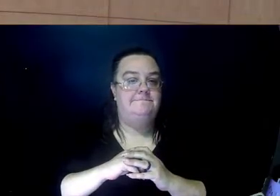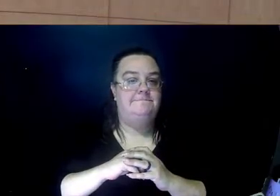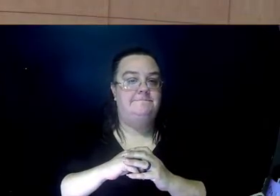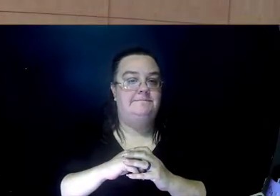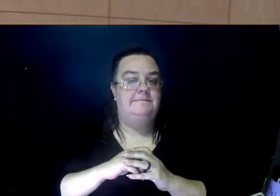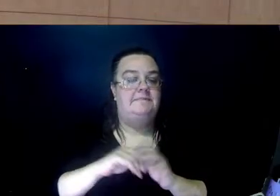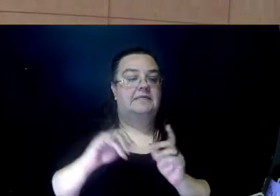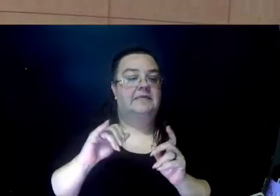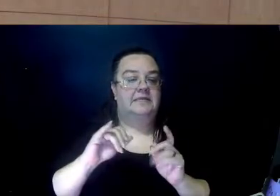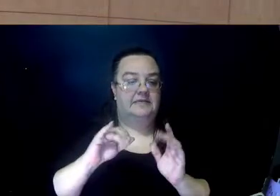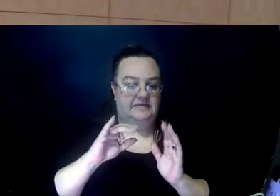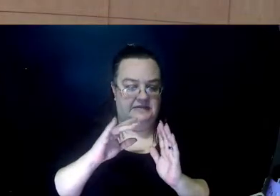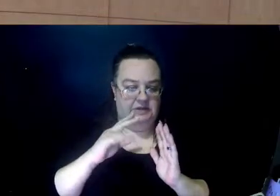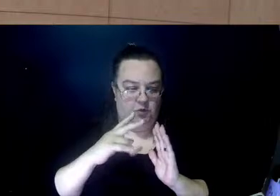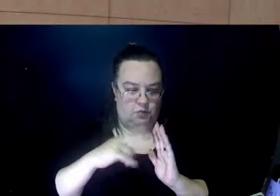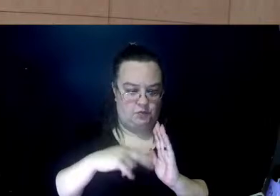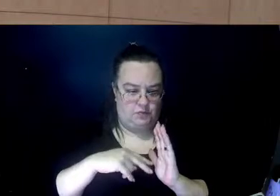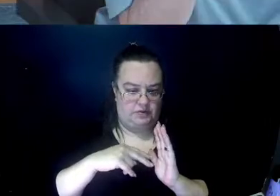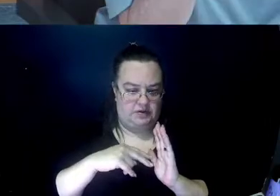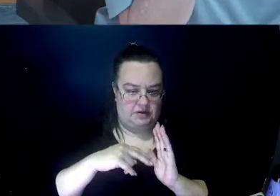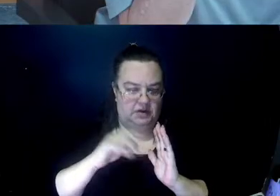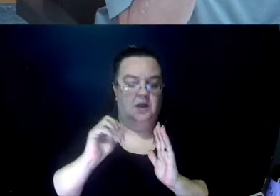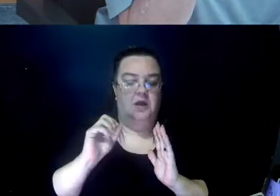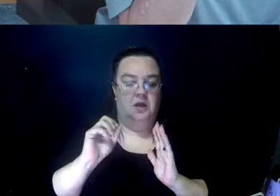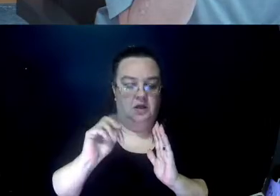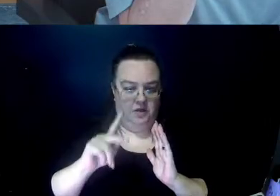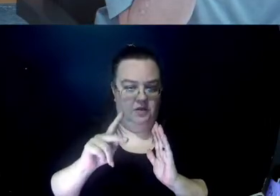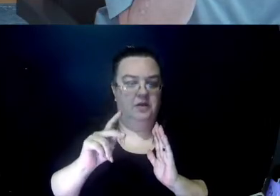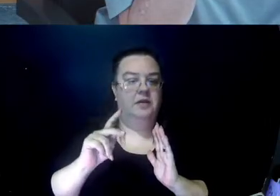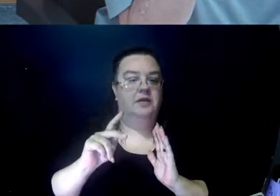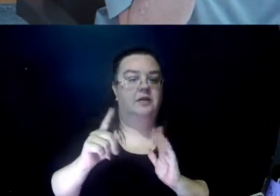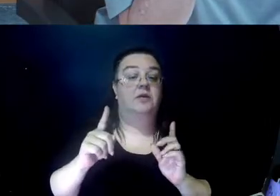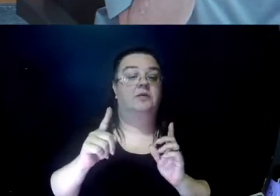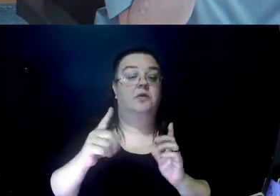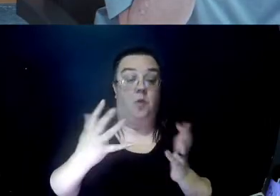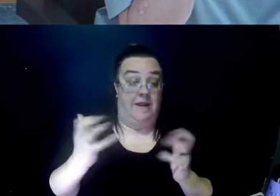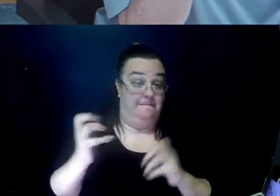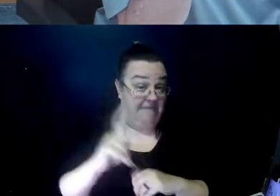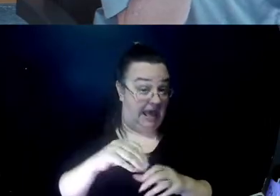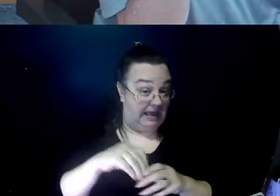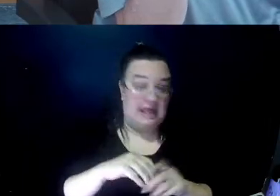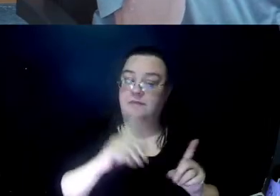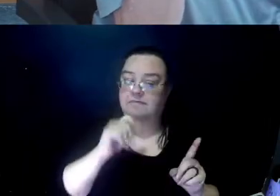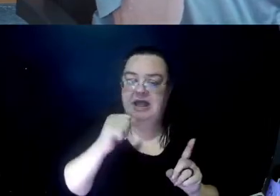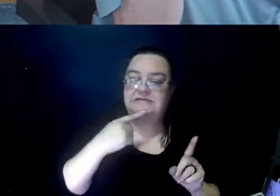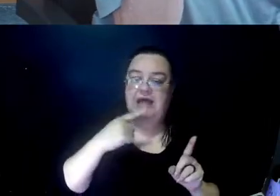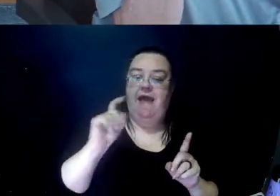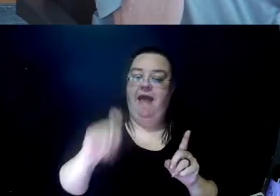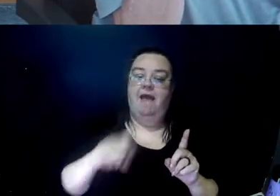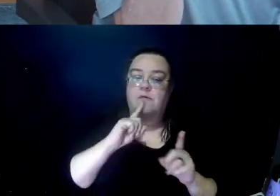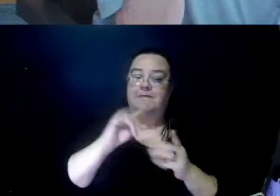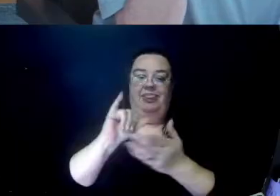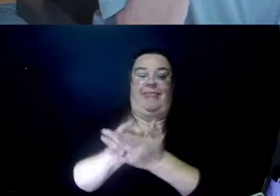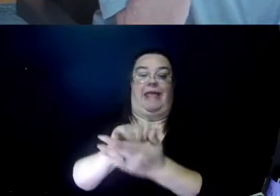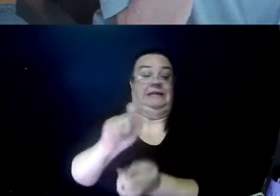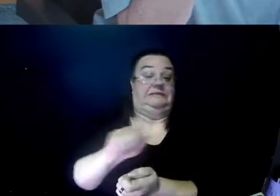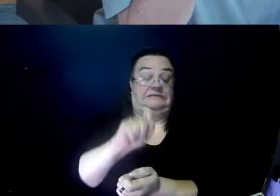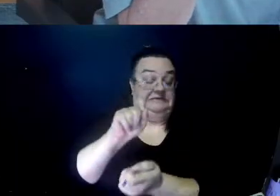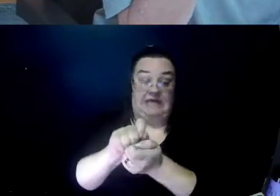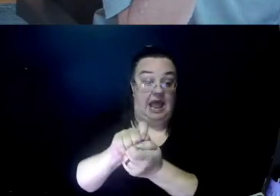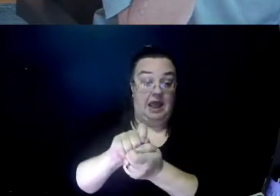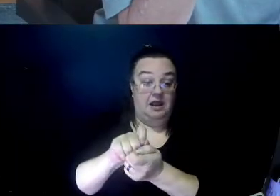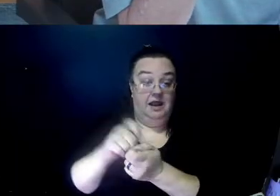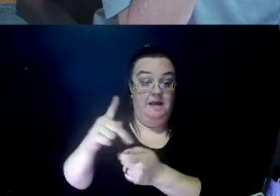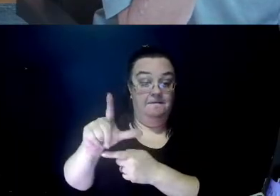If an elected, Okay. yeah, so, You want it back in? oh, I'm not saying it has to be those exact placement